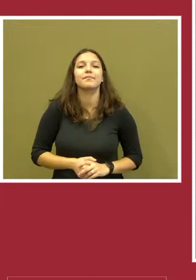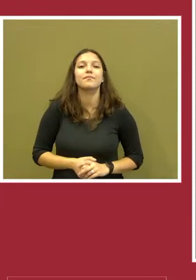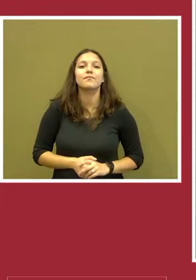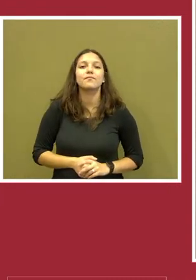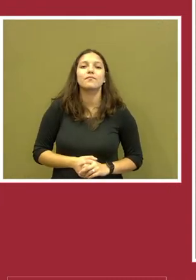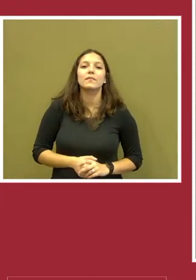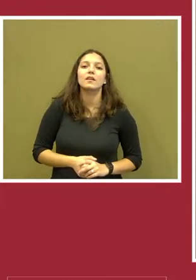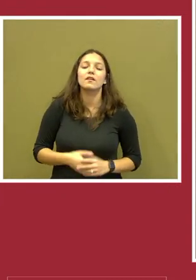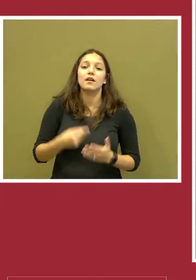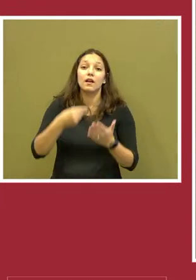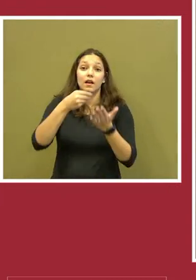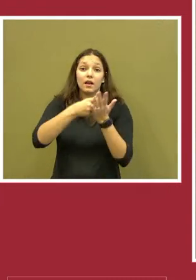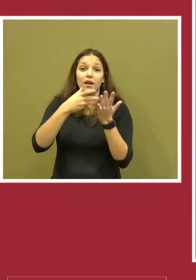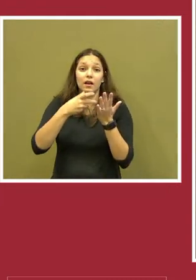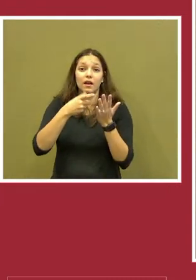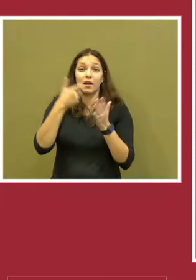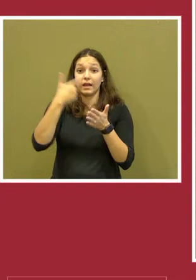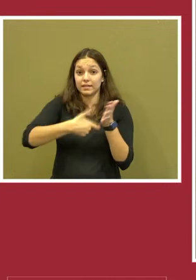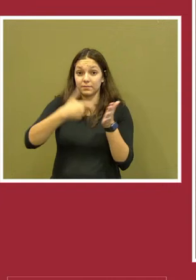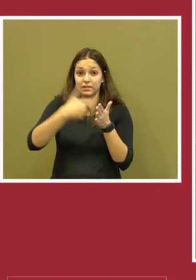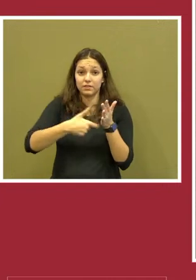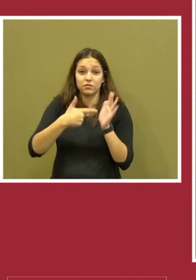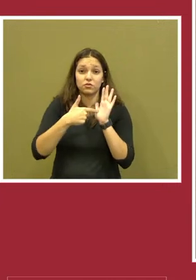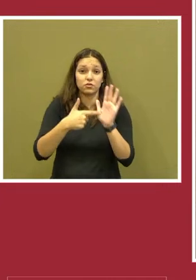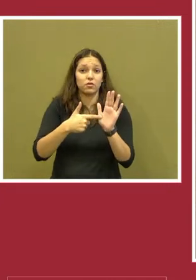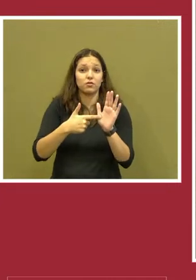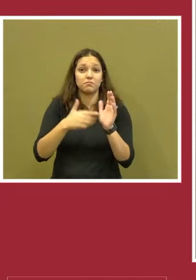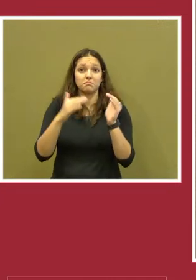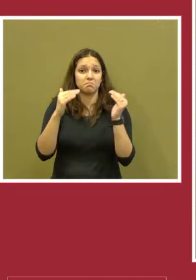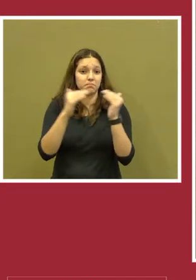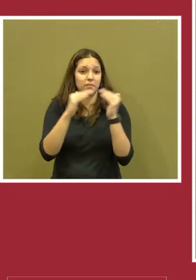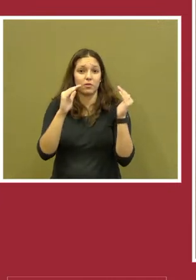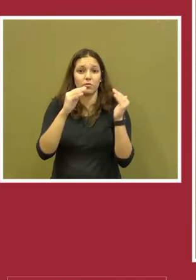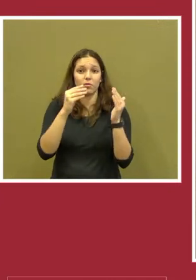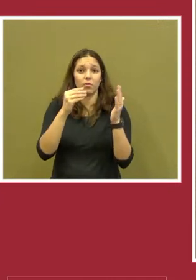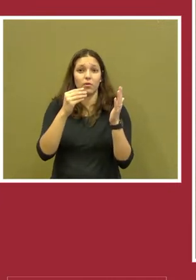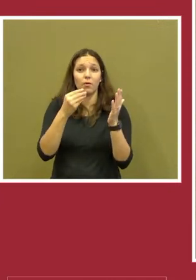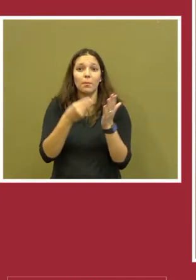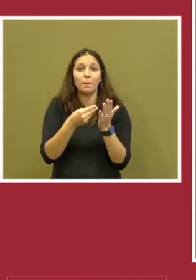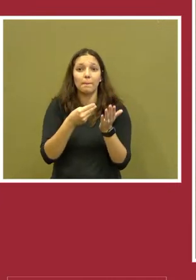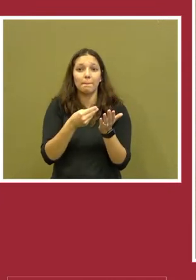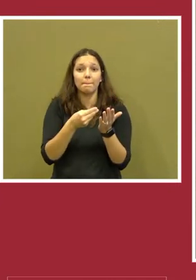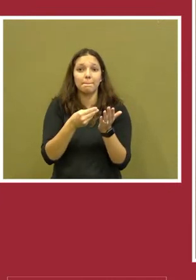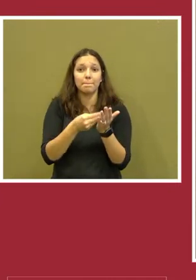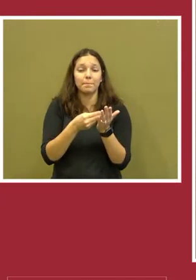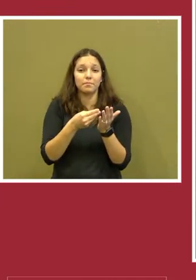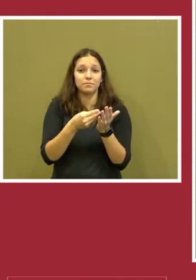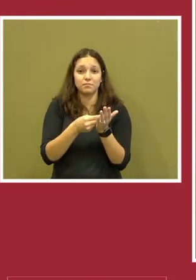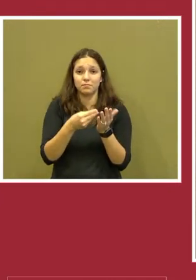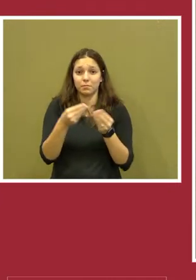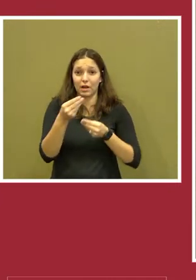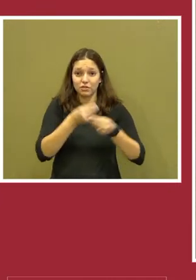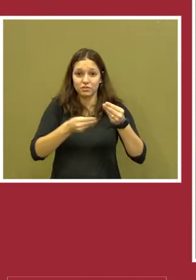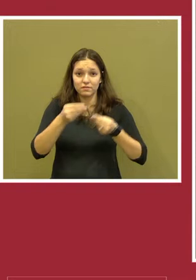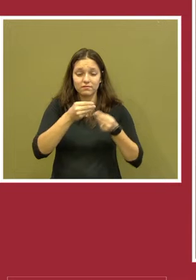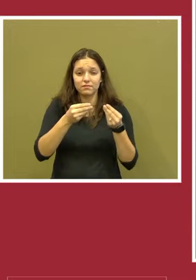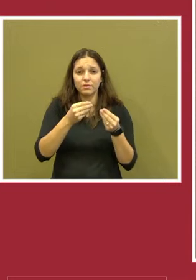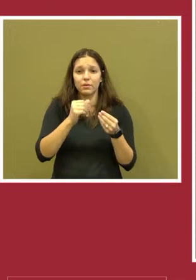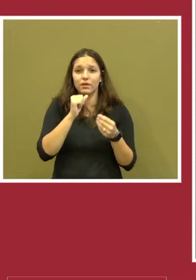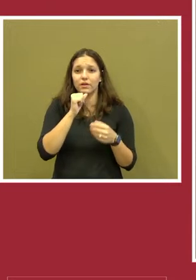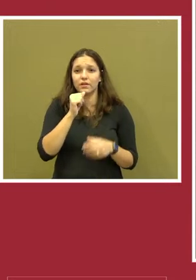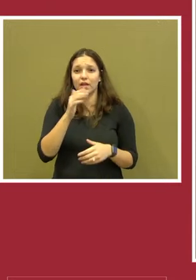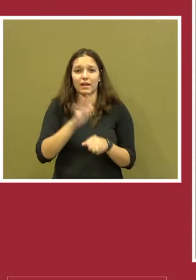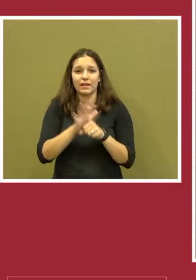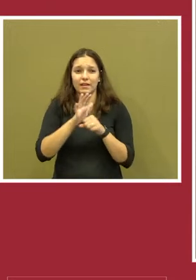Our expenses are pretty much at just shown at budget as we typically do for Q1. There's just not really enough yet to know where things